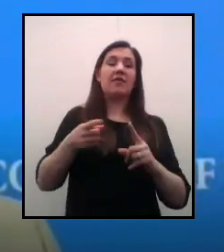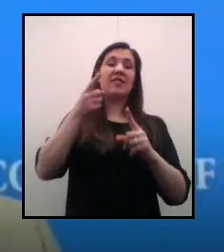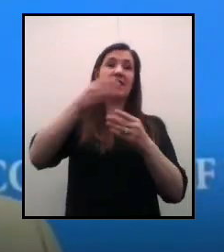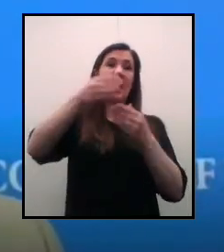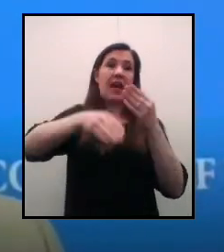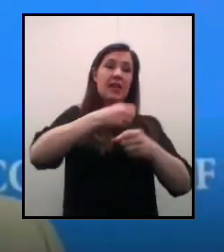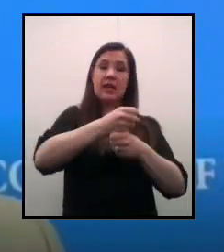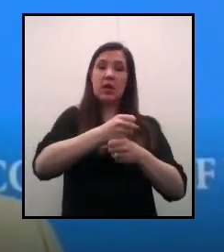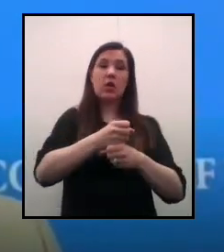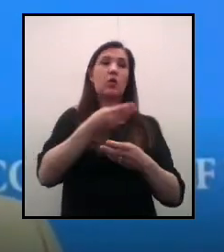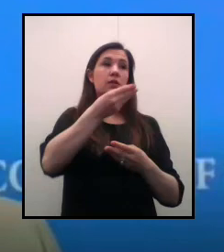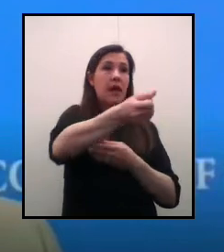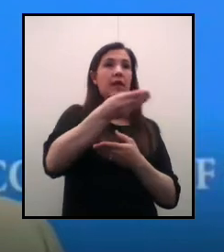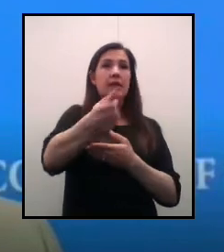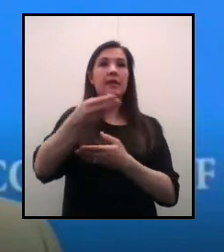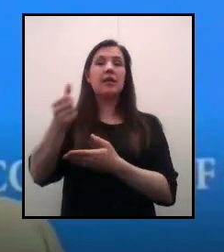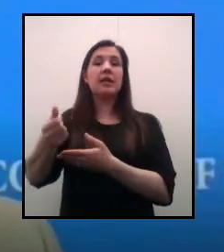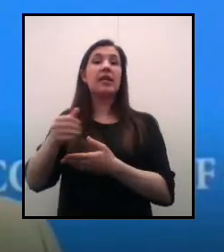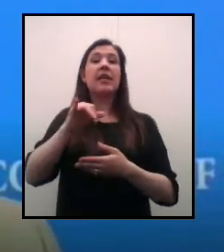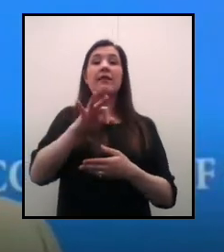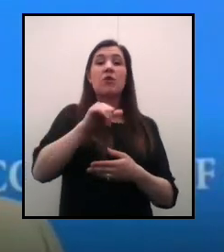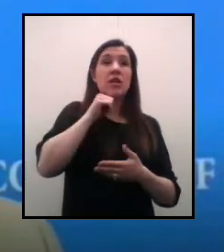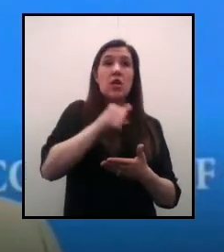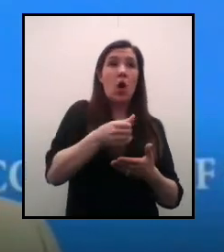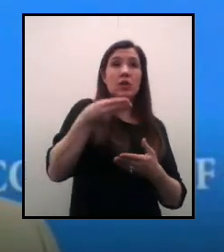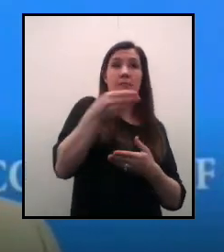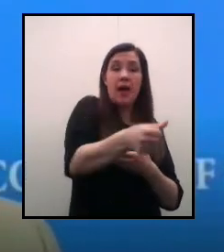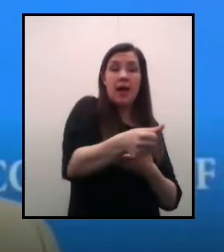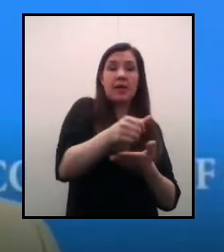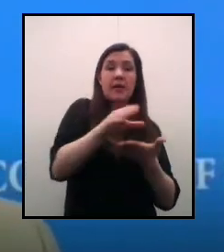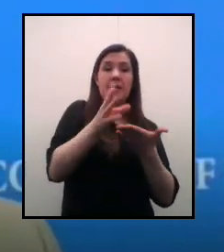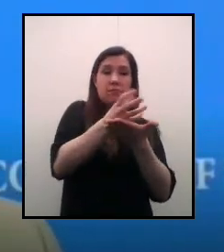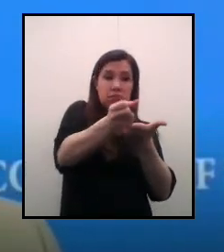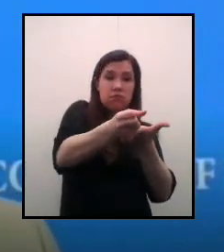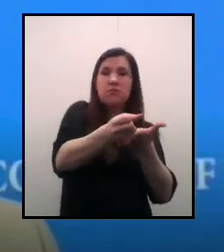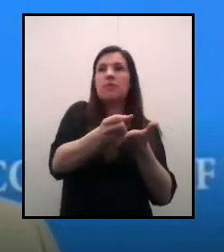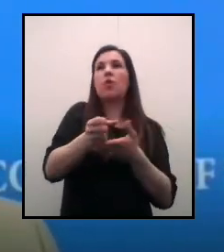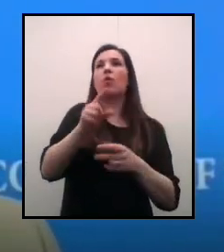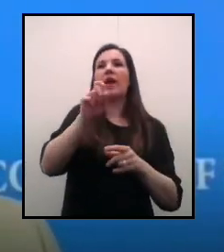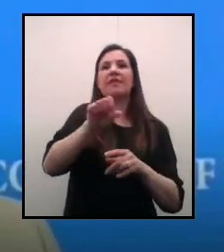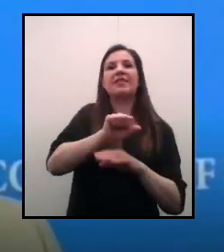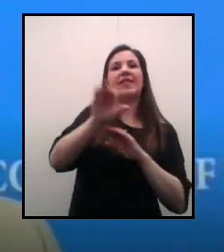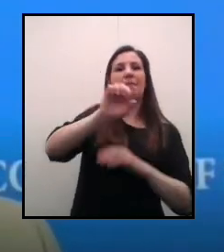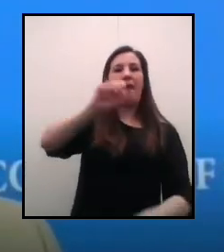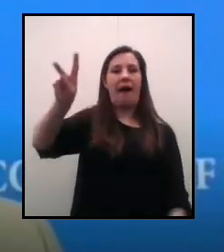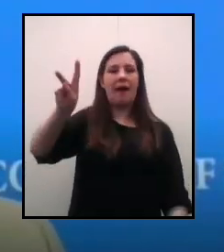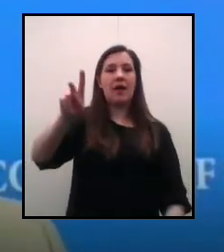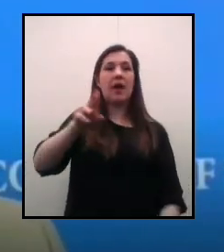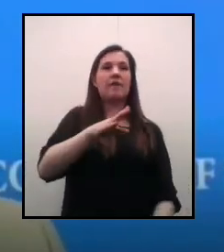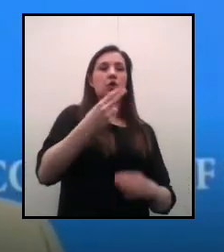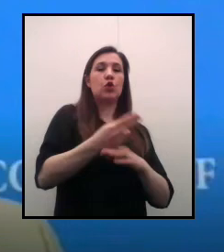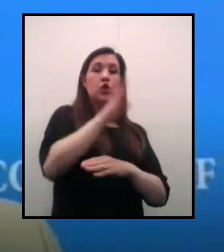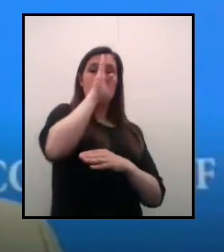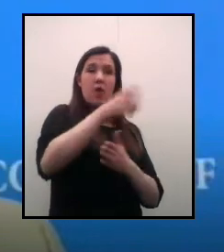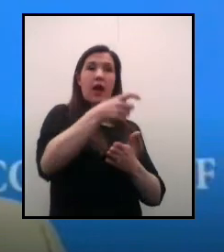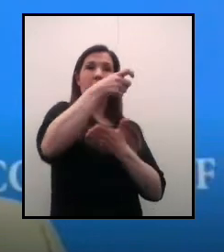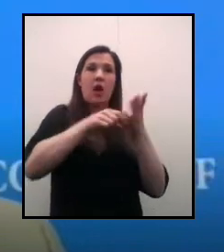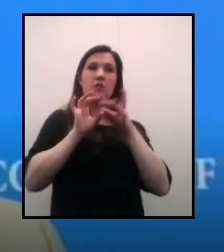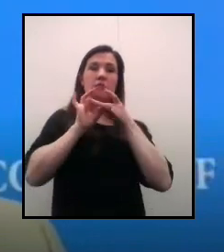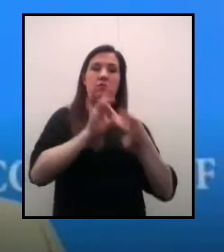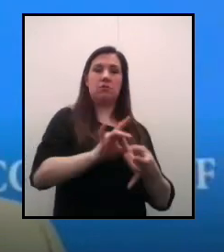If we do not spend it under the stipulation, we have to return it to the federal government, and it can only be used for direct costs associated with